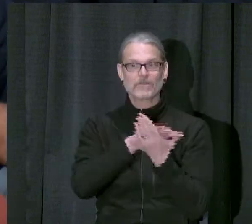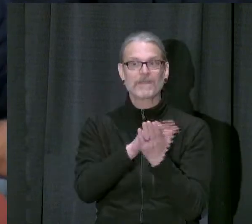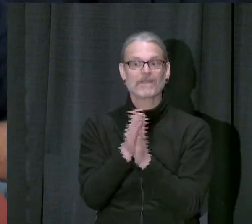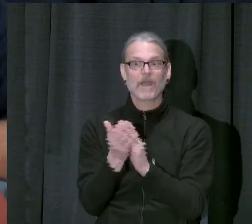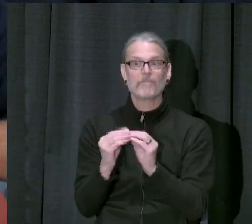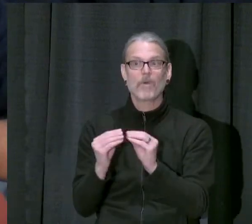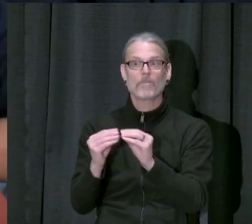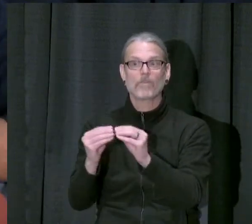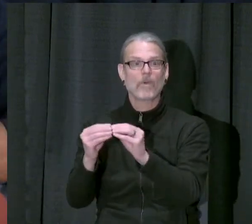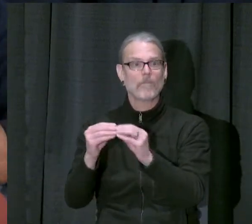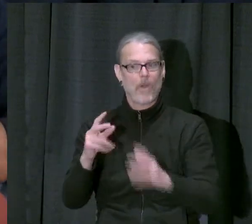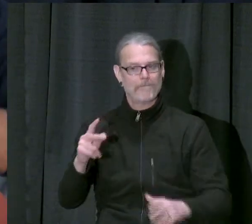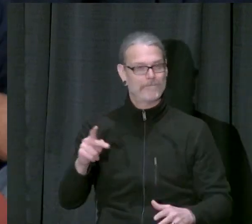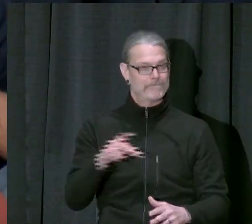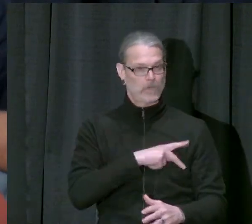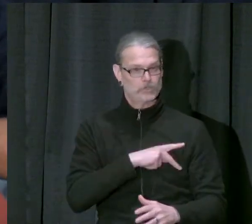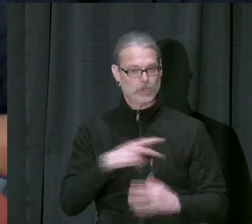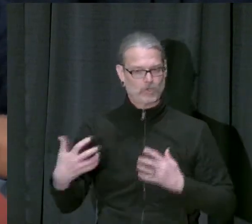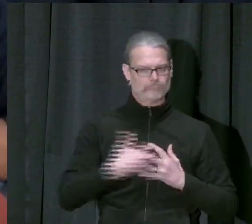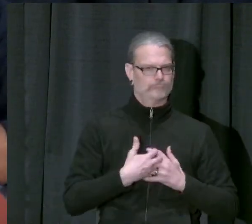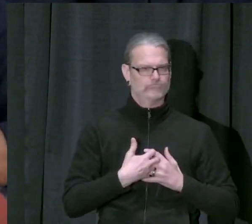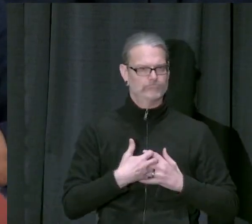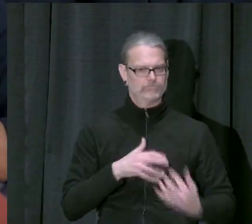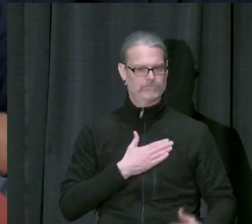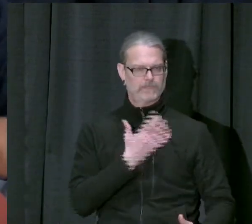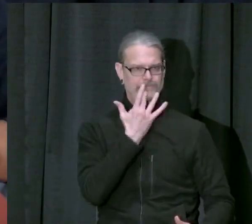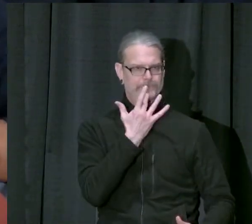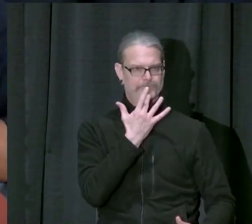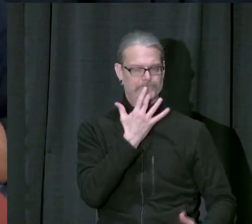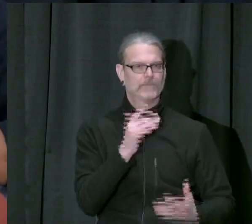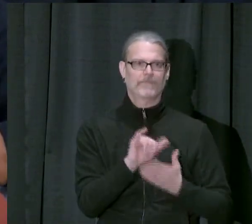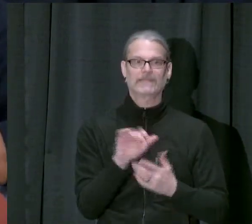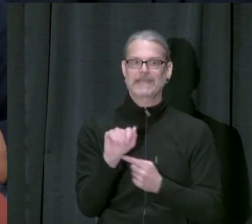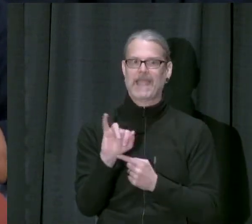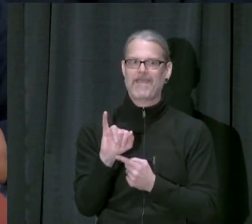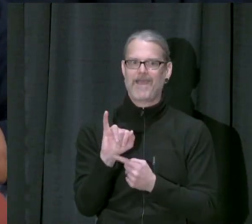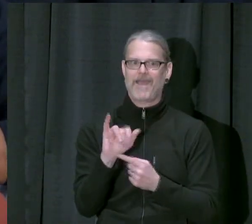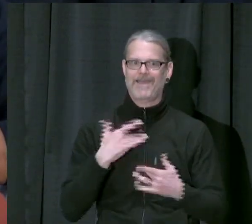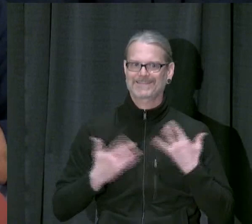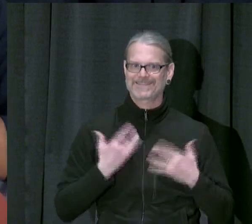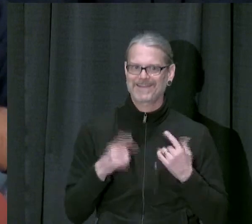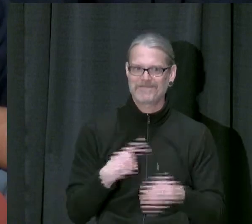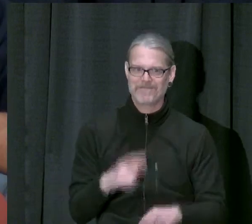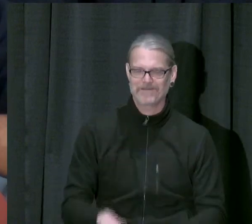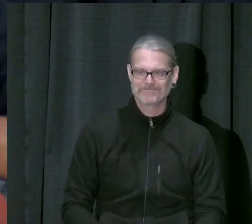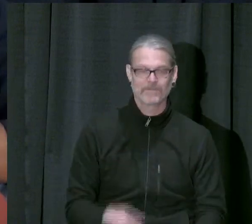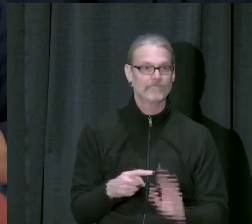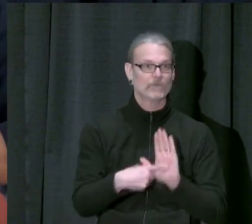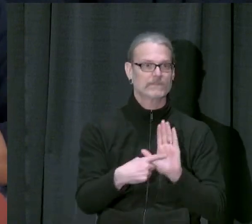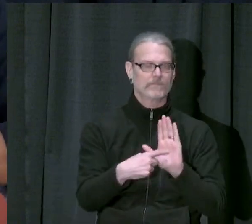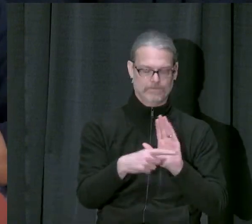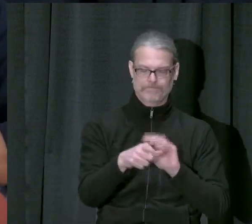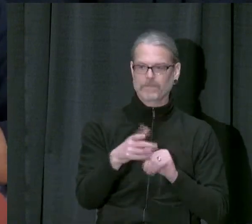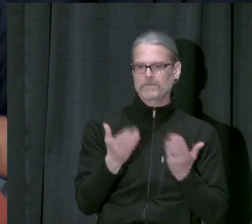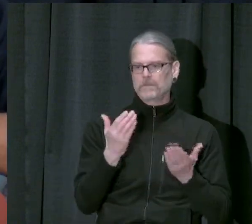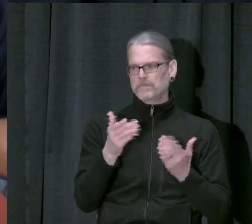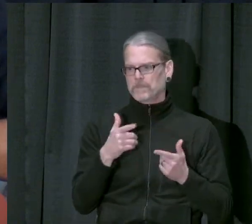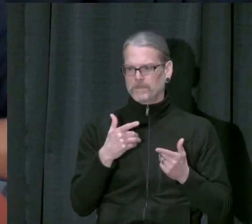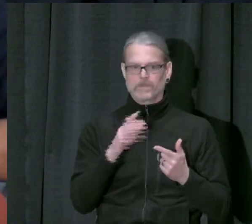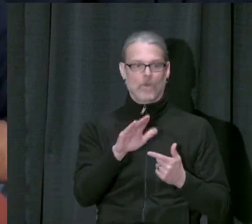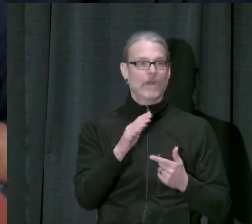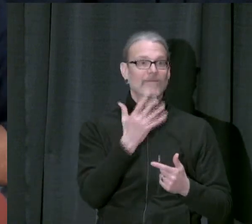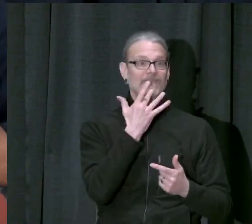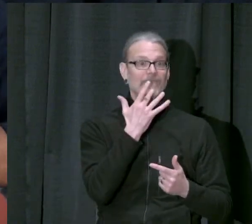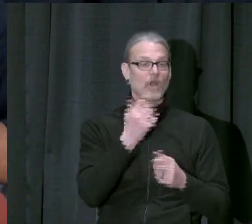personal. And that's one of the other areas of AI that we're really excited about, where for example, let's say you have your favorite coffee